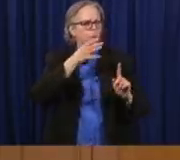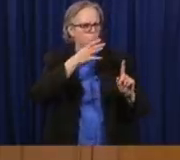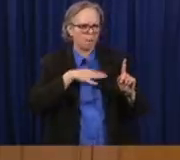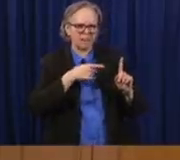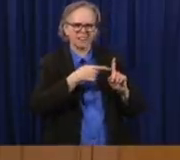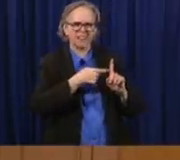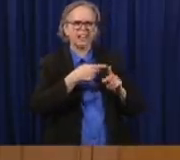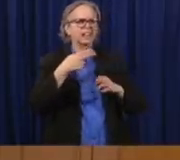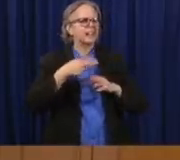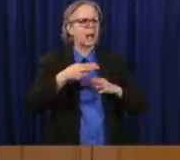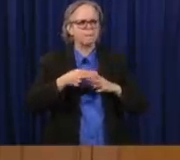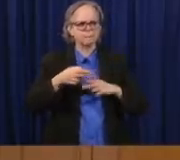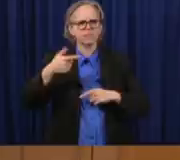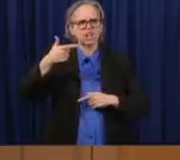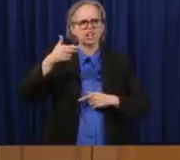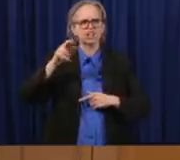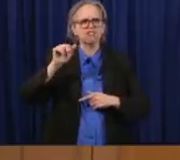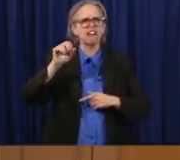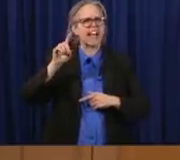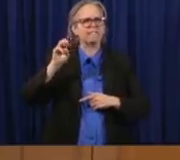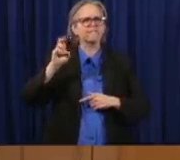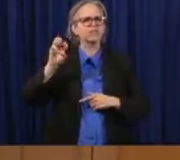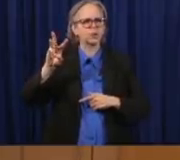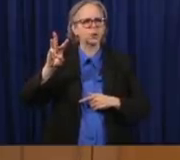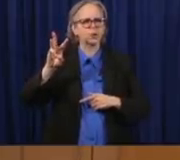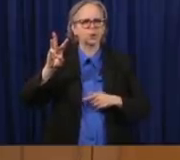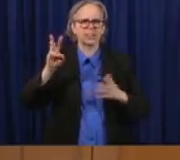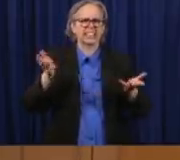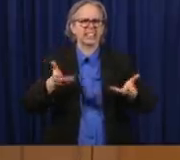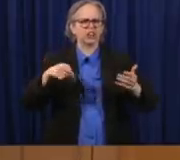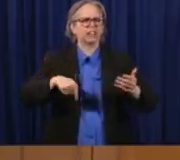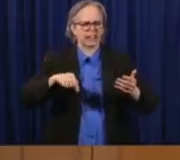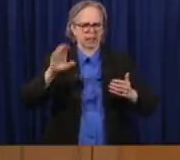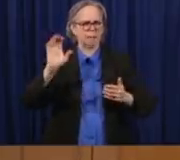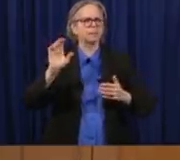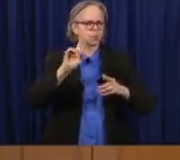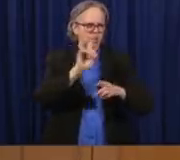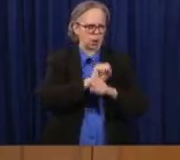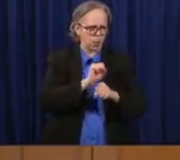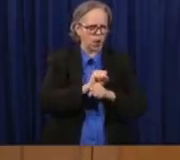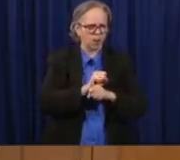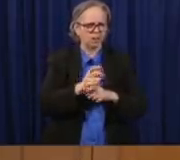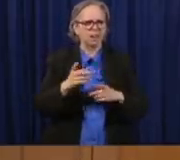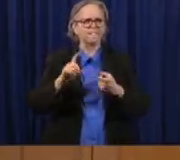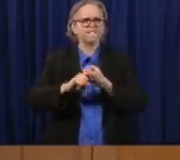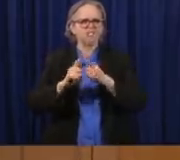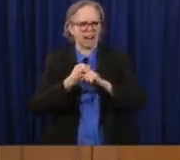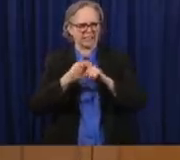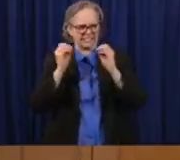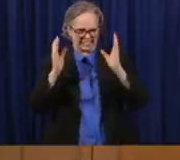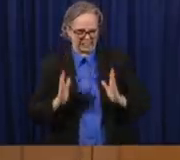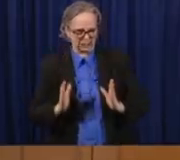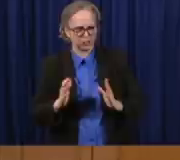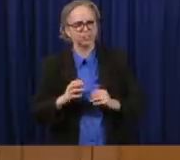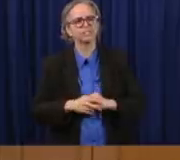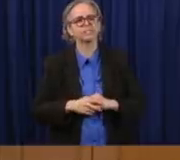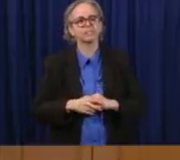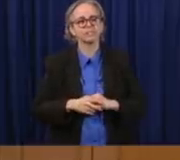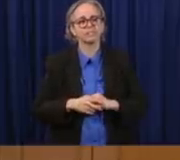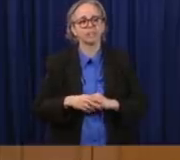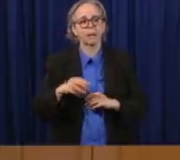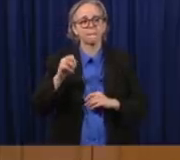Grandview, the area here in Columbus where one of my sons is a teacher, Mr. Acton, as many of you